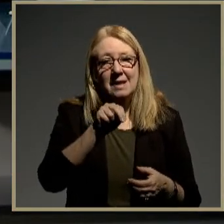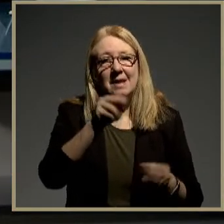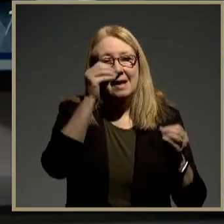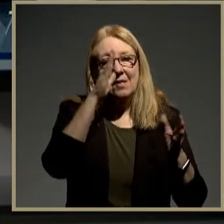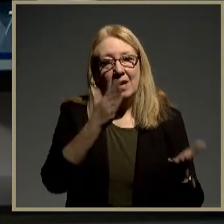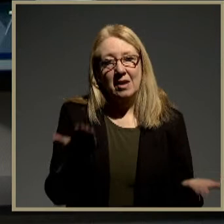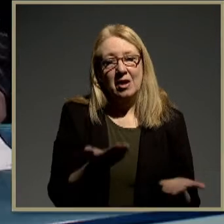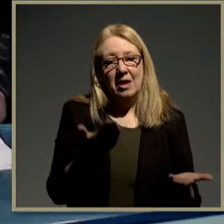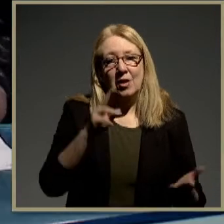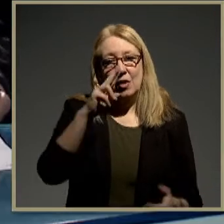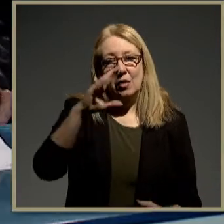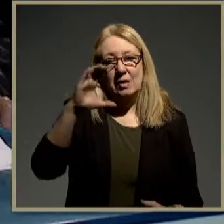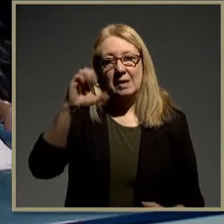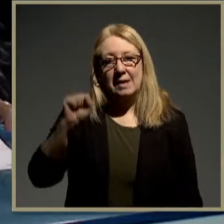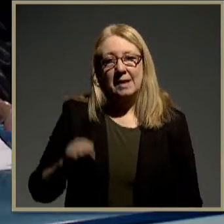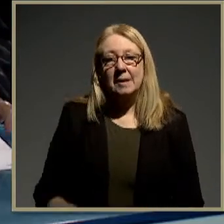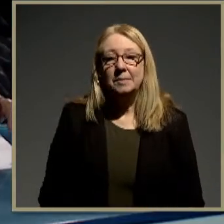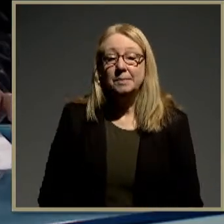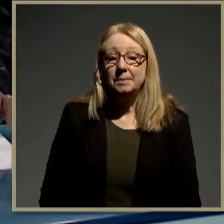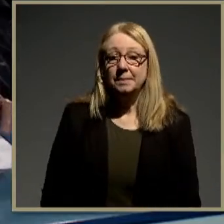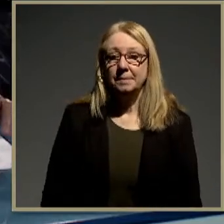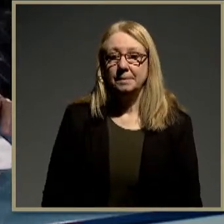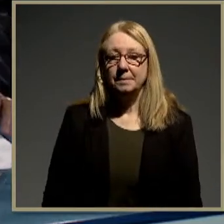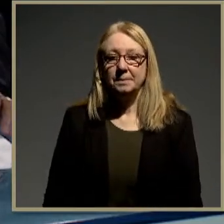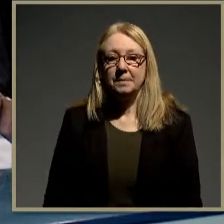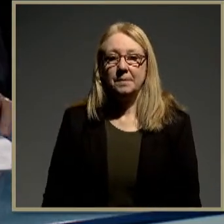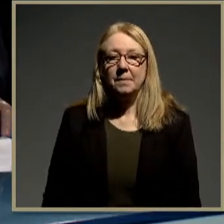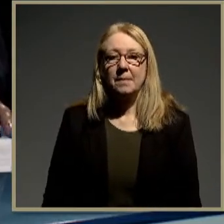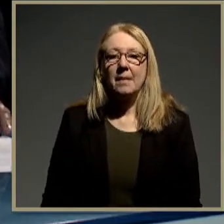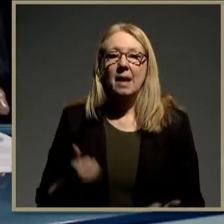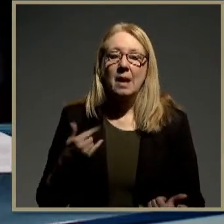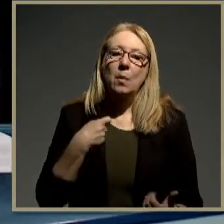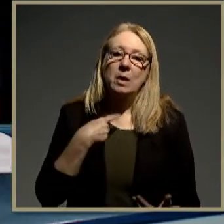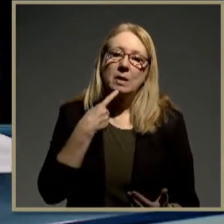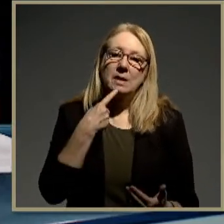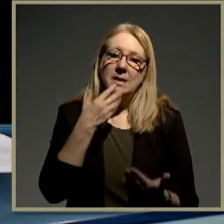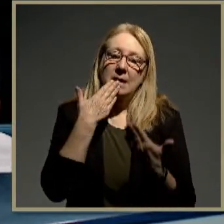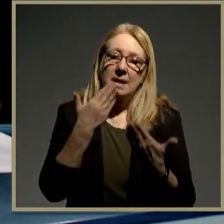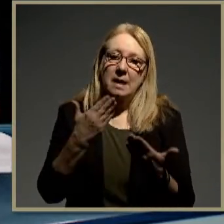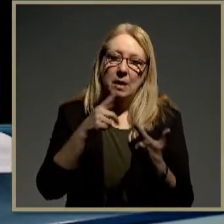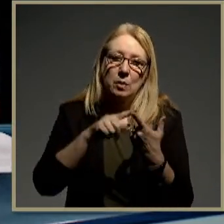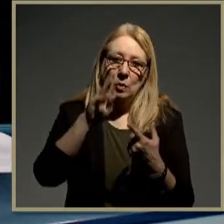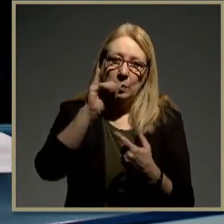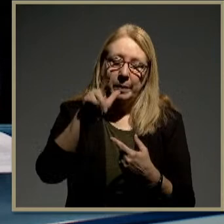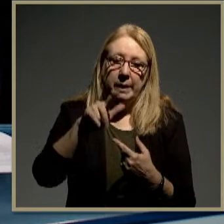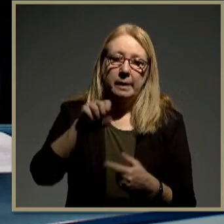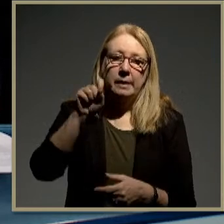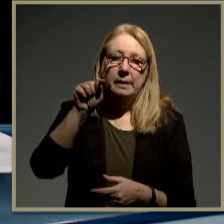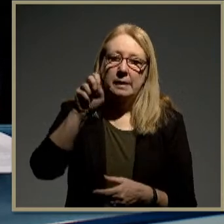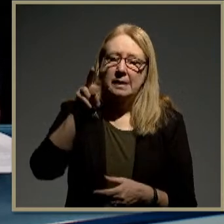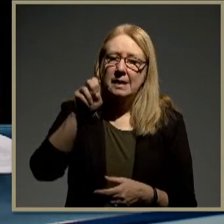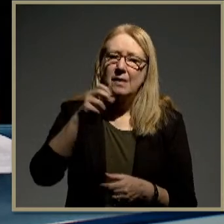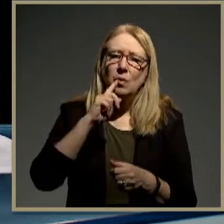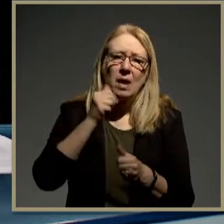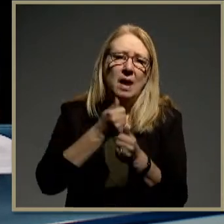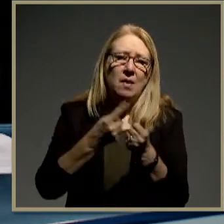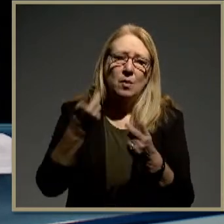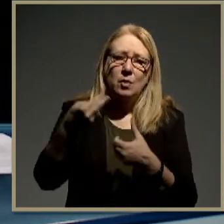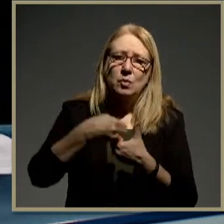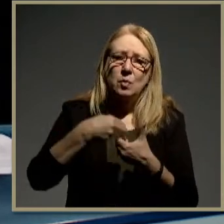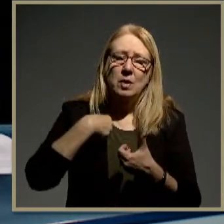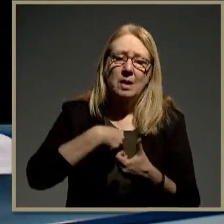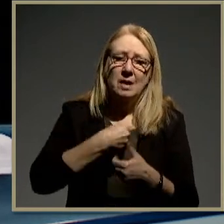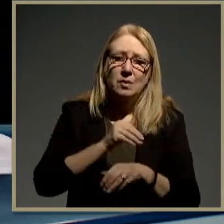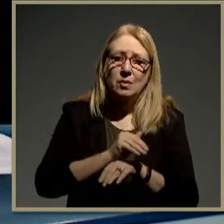UCCS. Thanks so much. Thanks, John. Well, we want to thank Bill, Steve, and everyone for joining us here tonight.